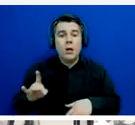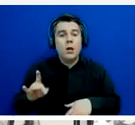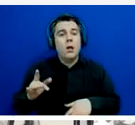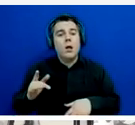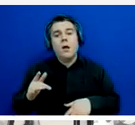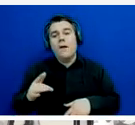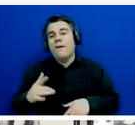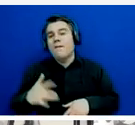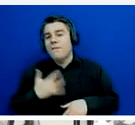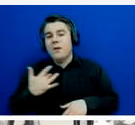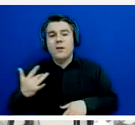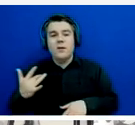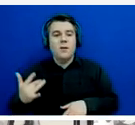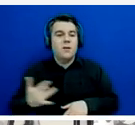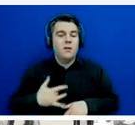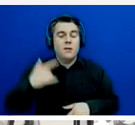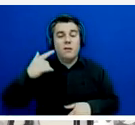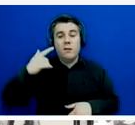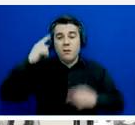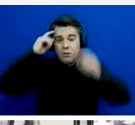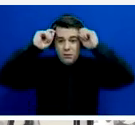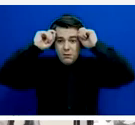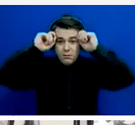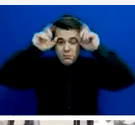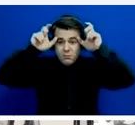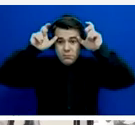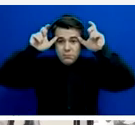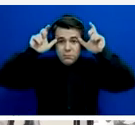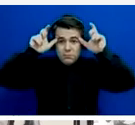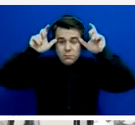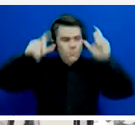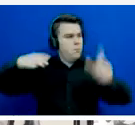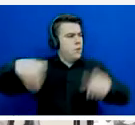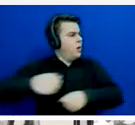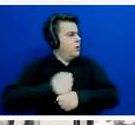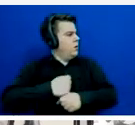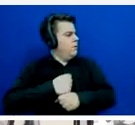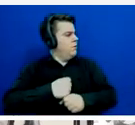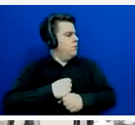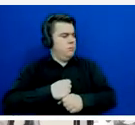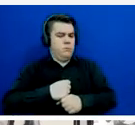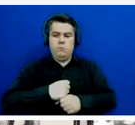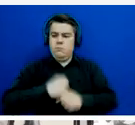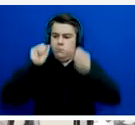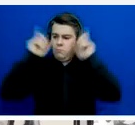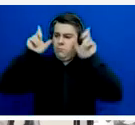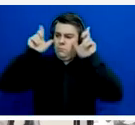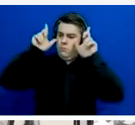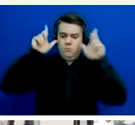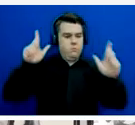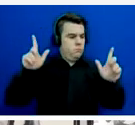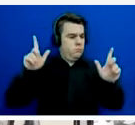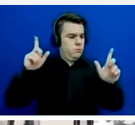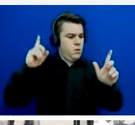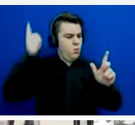just mentally alert and I hadn't had coffee and I thought it was really odd. And I was like, I wonder if this is